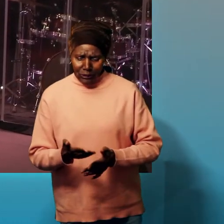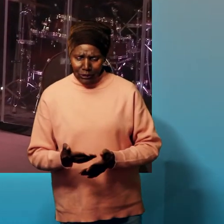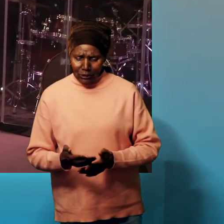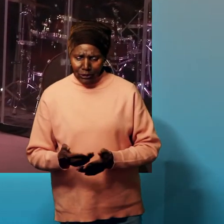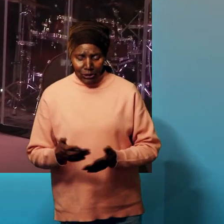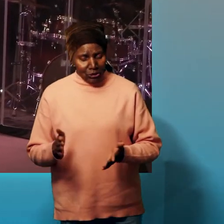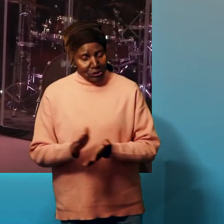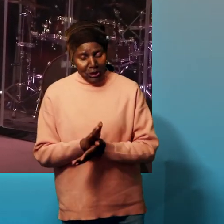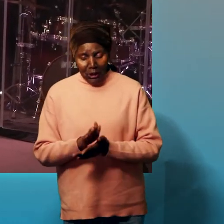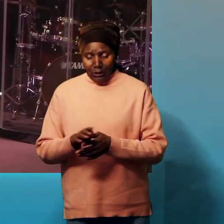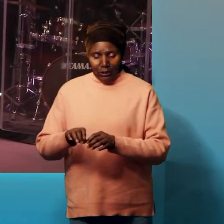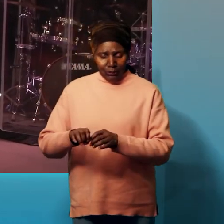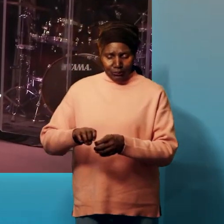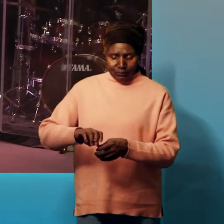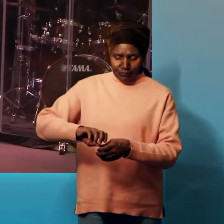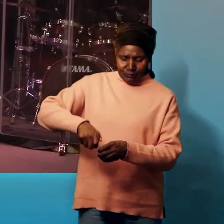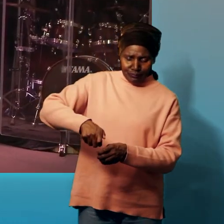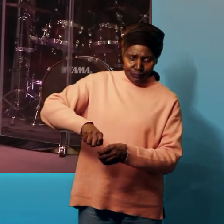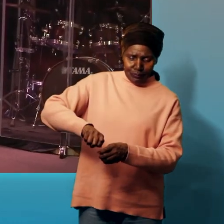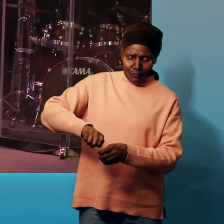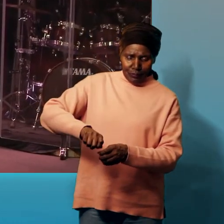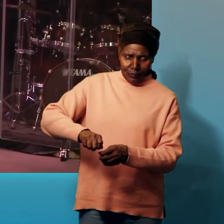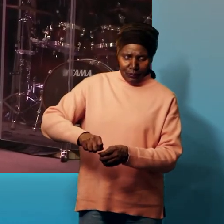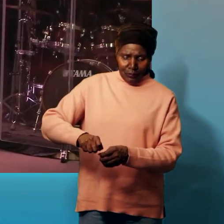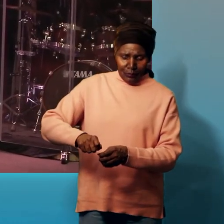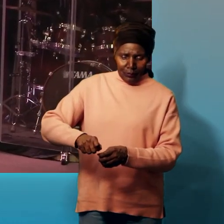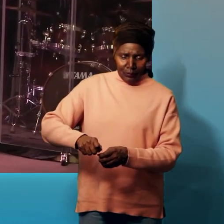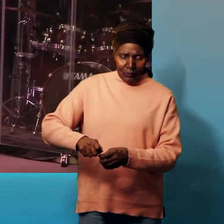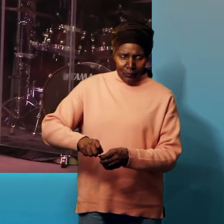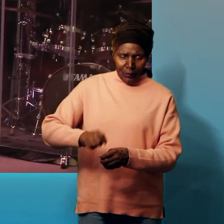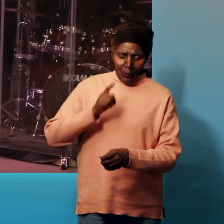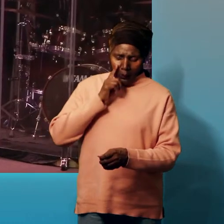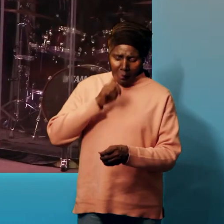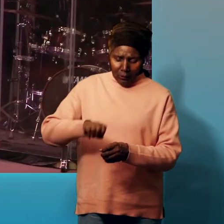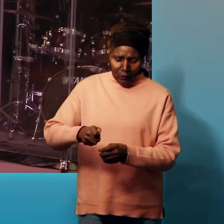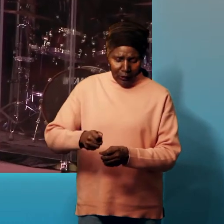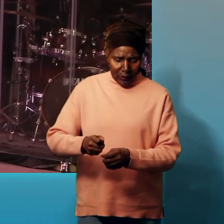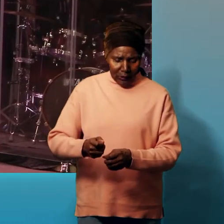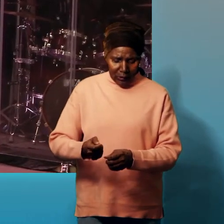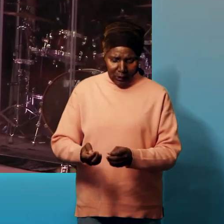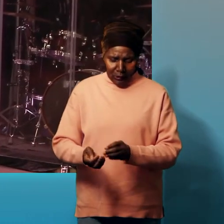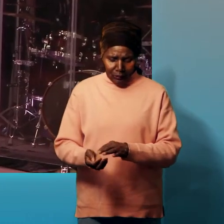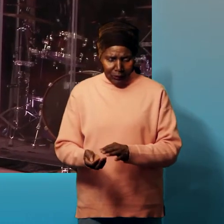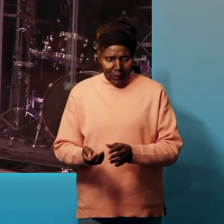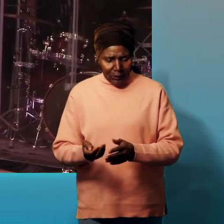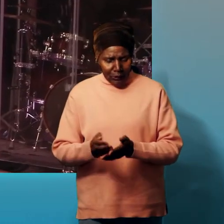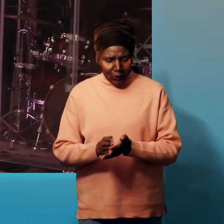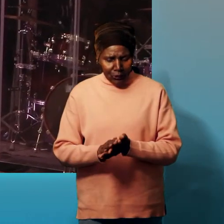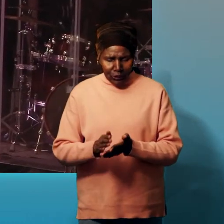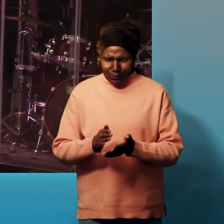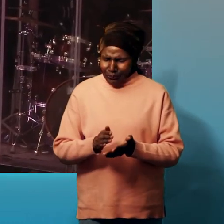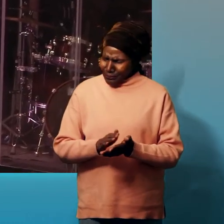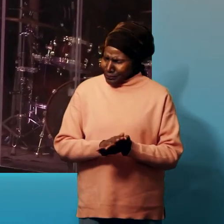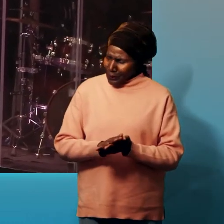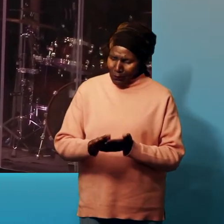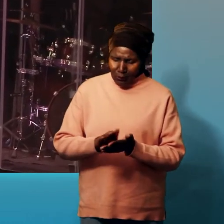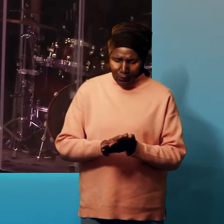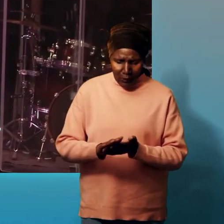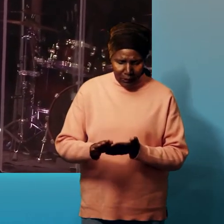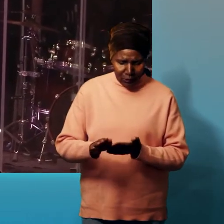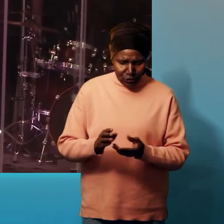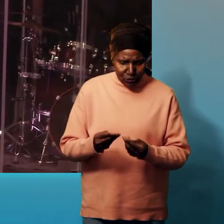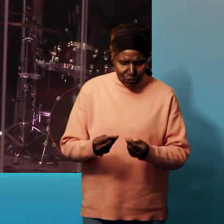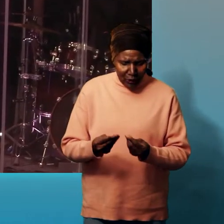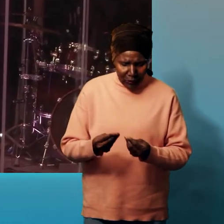oil right before Jesus' feet and then wash his feet with her hair. And you can imagine what that scene would have